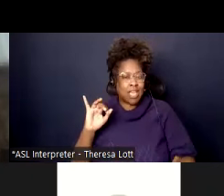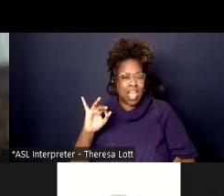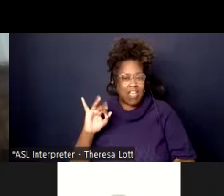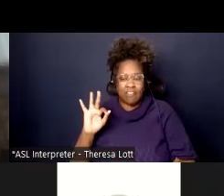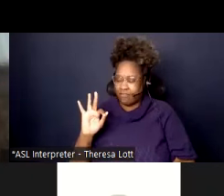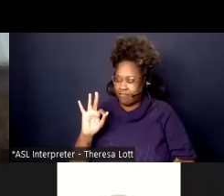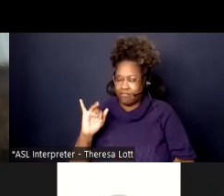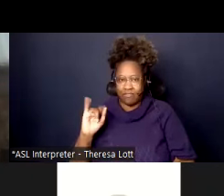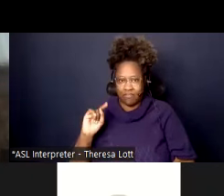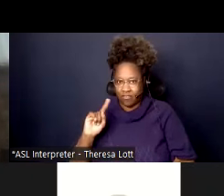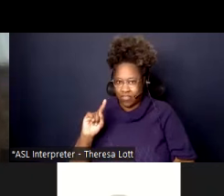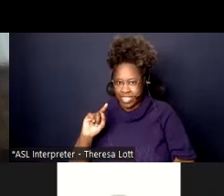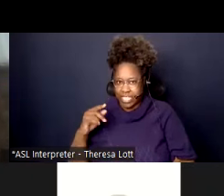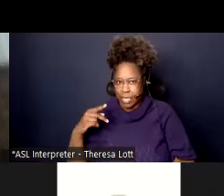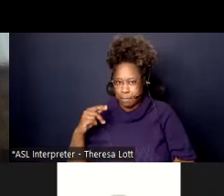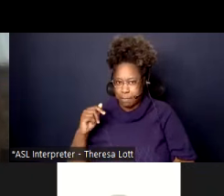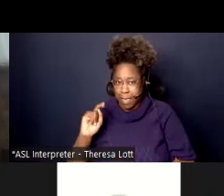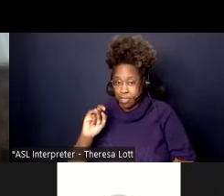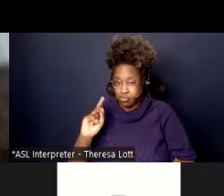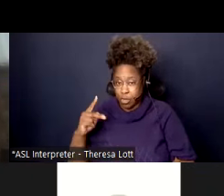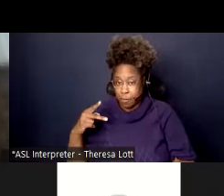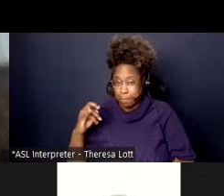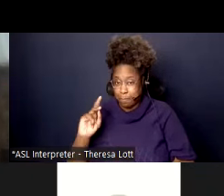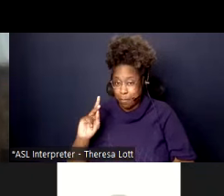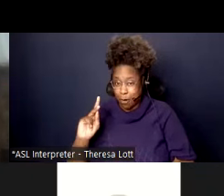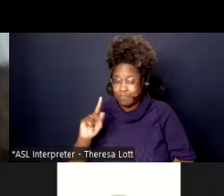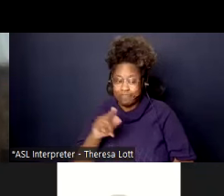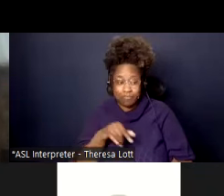we have Sue here if you want to talk more about that, Sue.